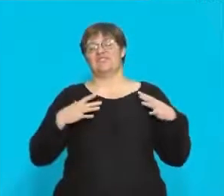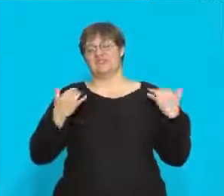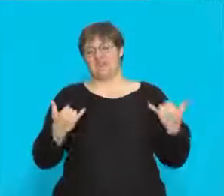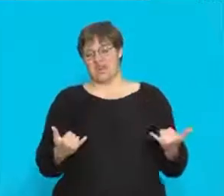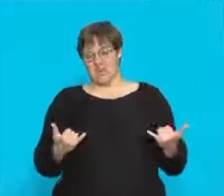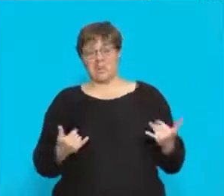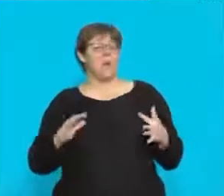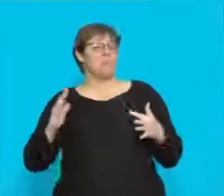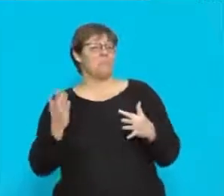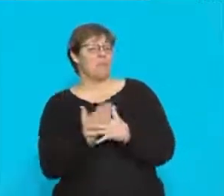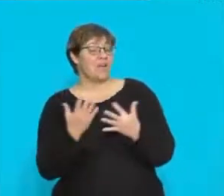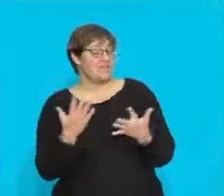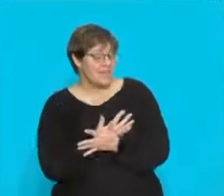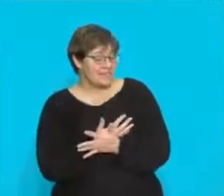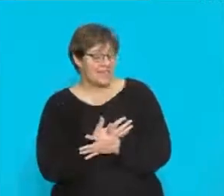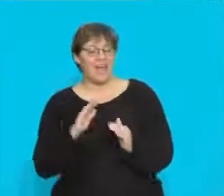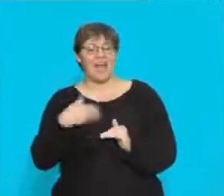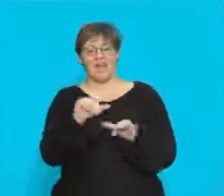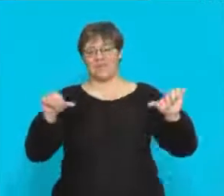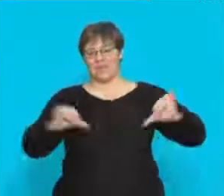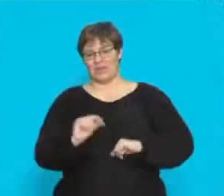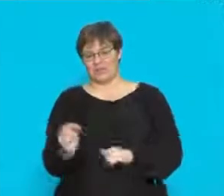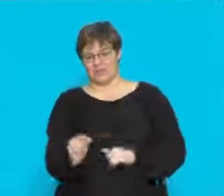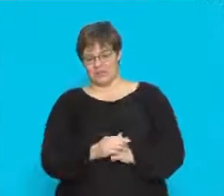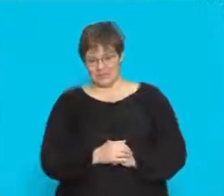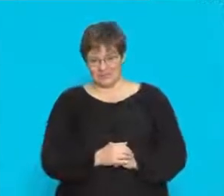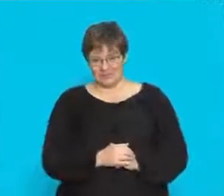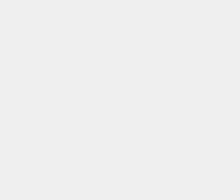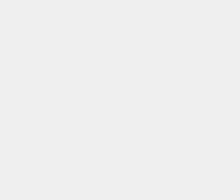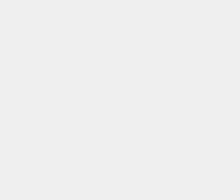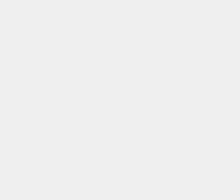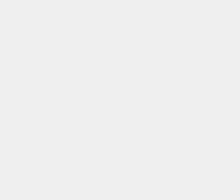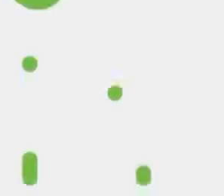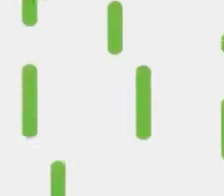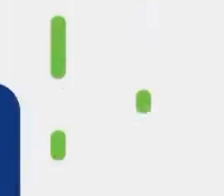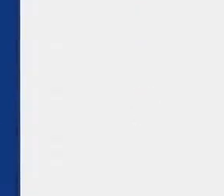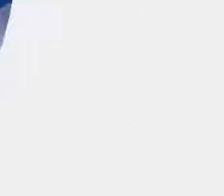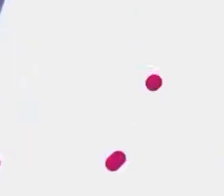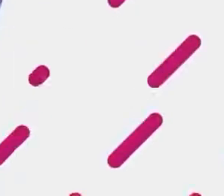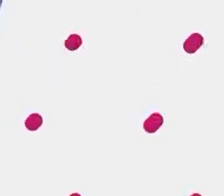take a quick break, and we'll see you right back after this.